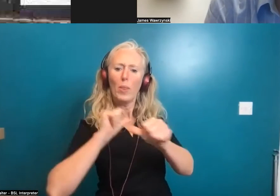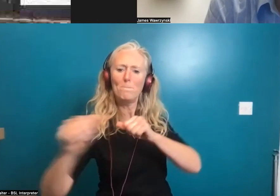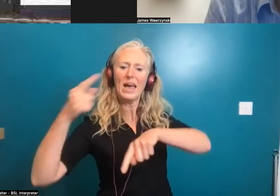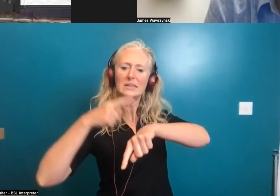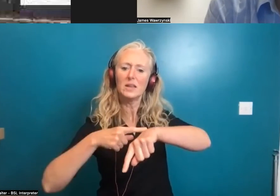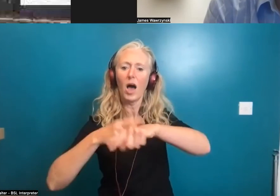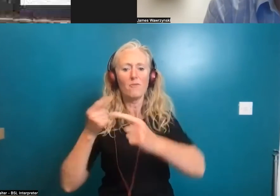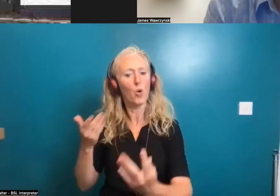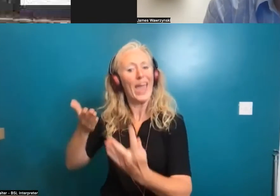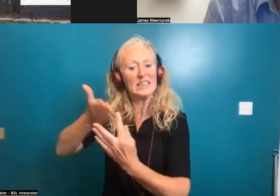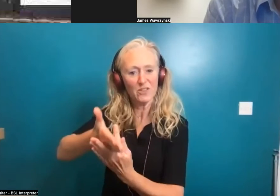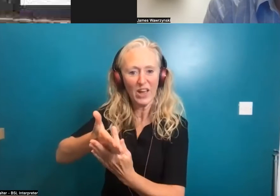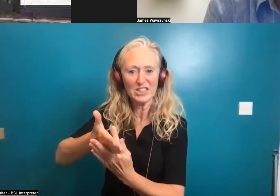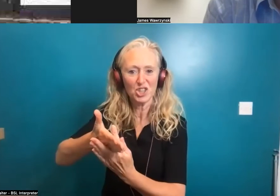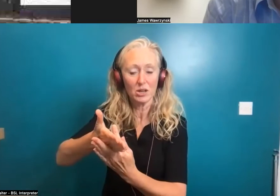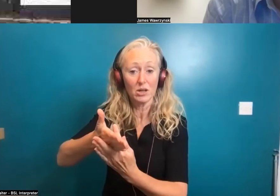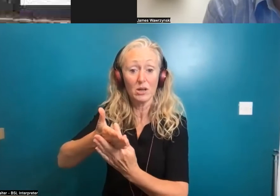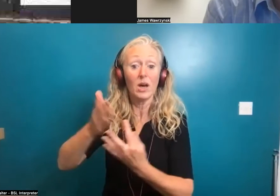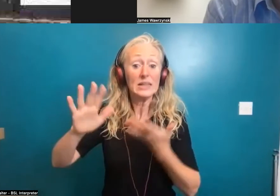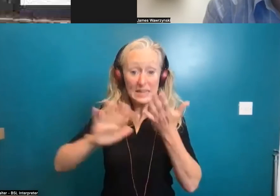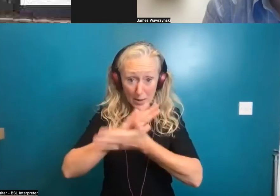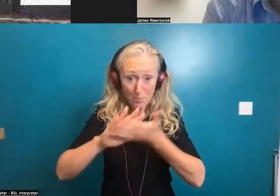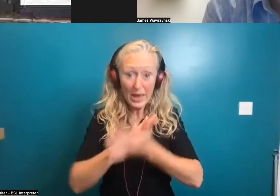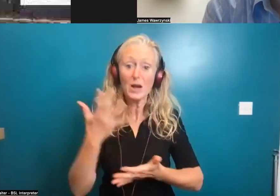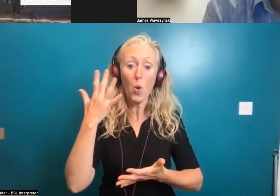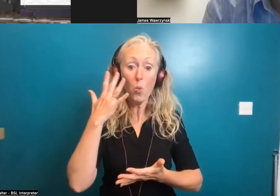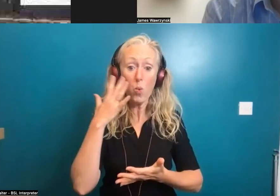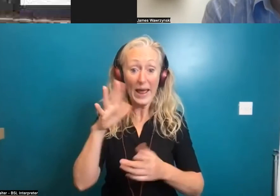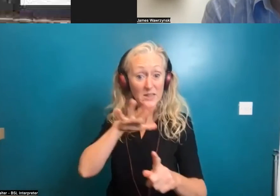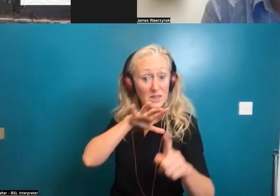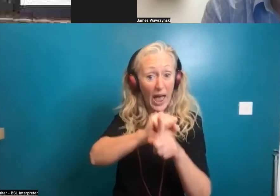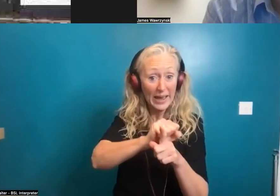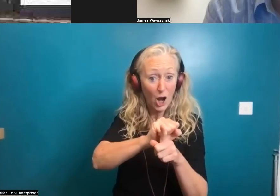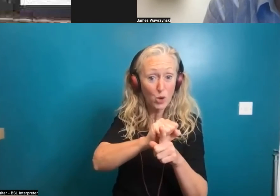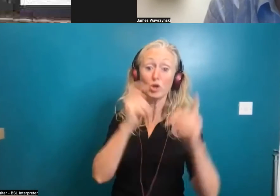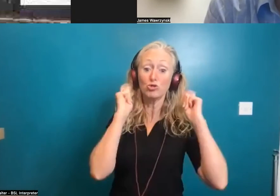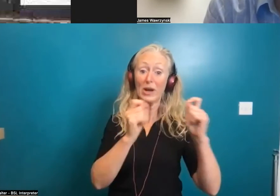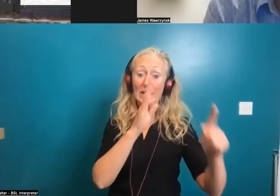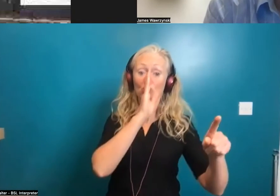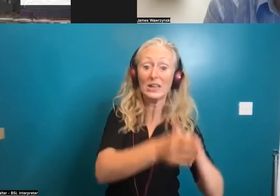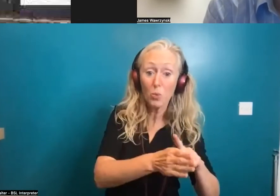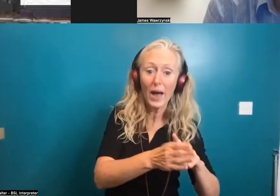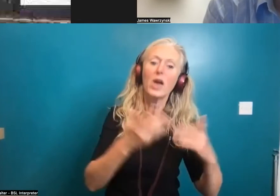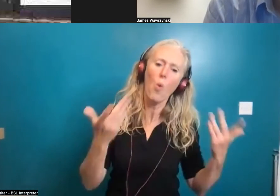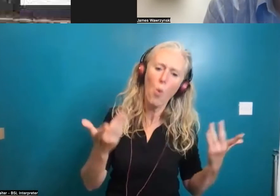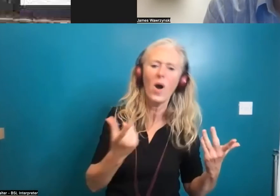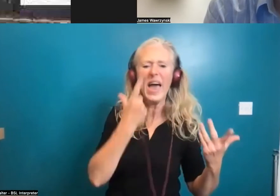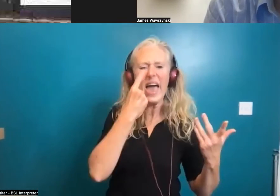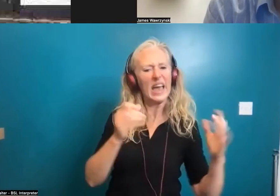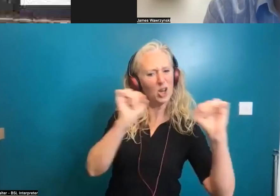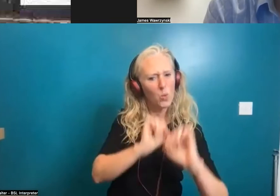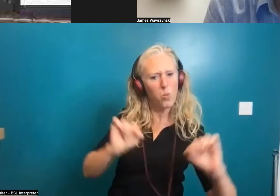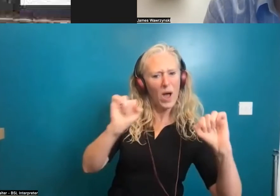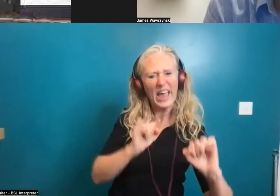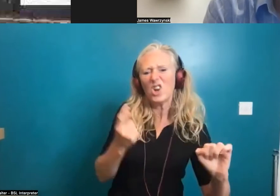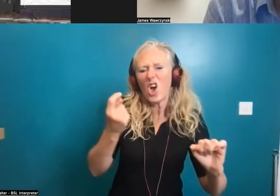Usher syndrome. Do you have to treat as soon as you get the diagnosis, or is it okay to leave things for a few years and then treat perhaps